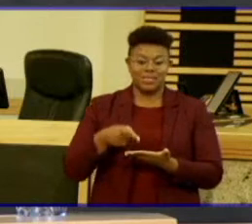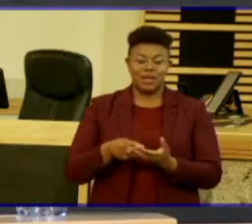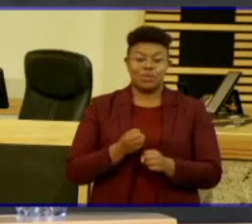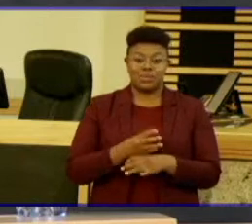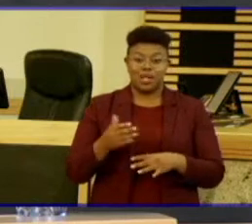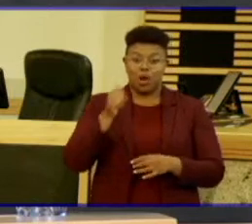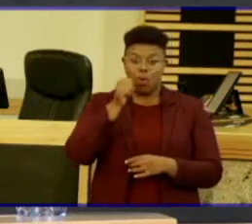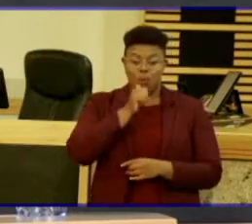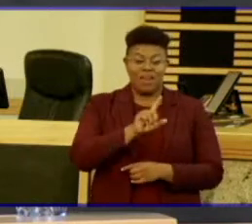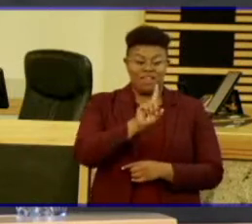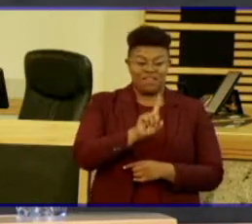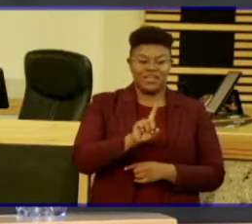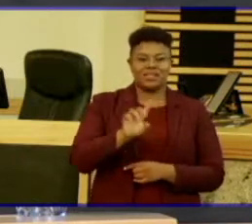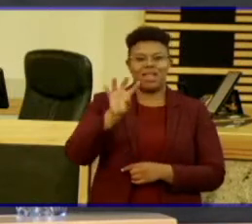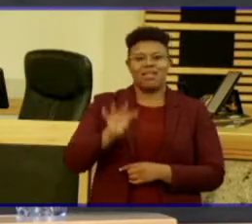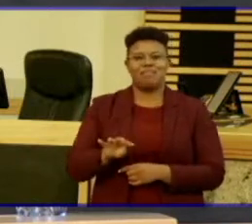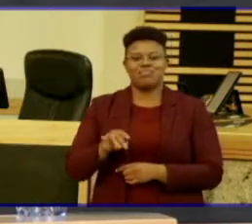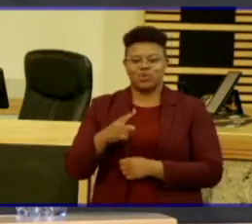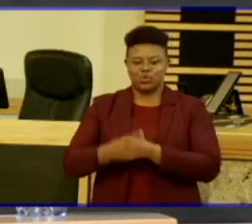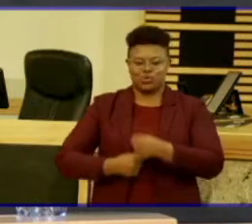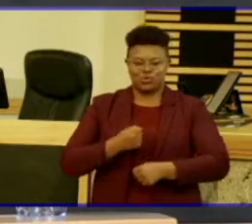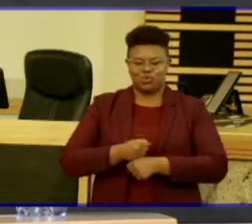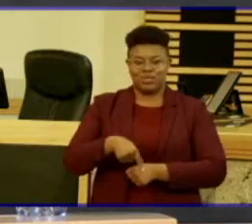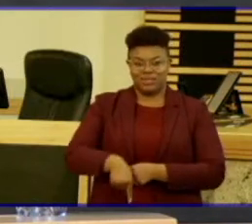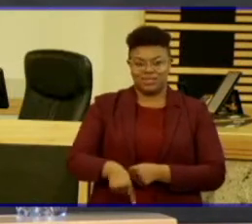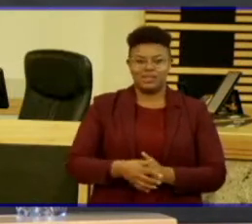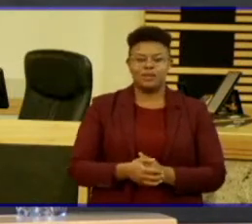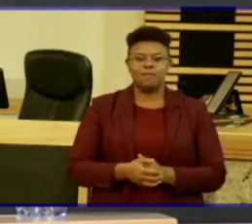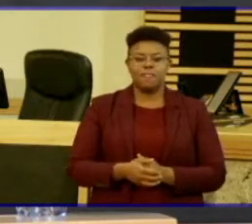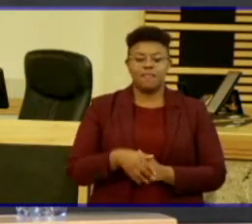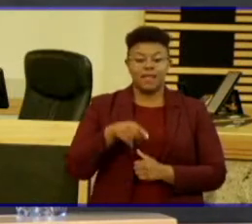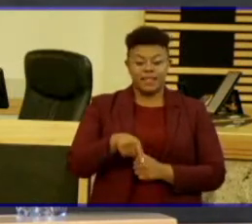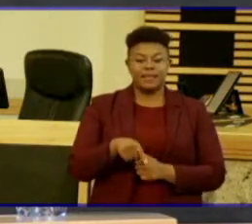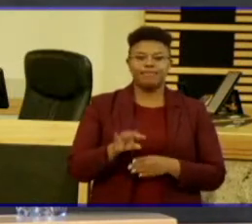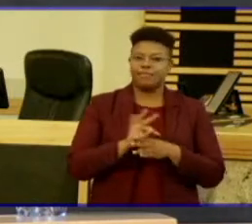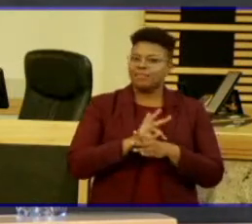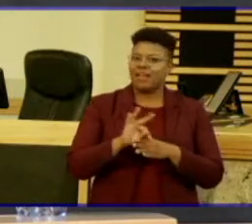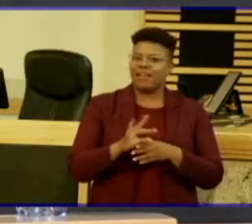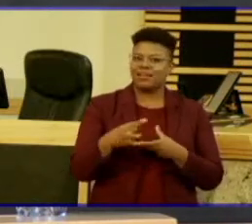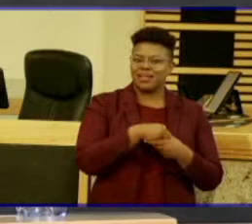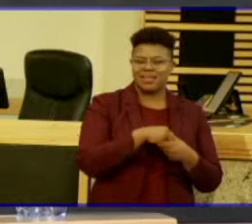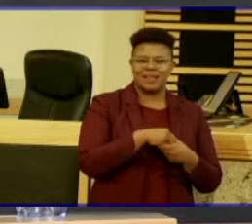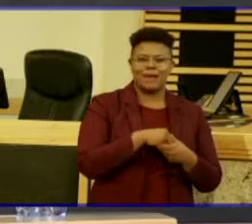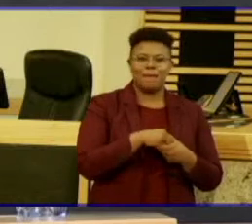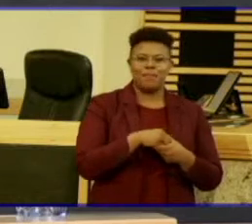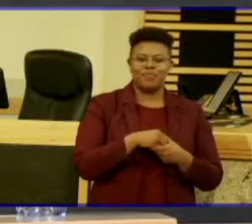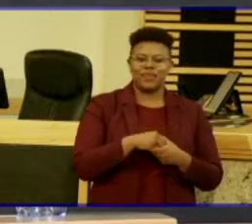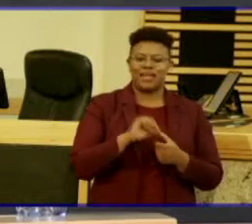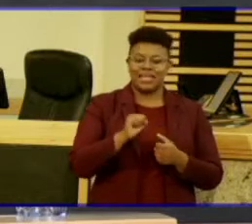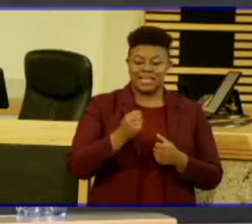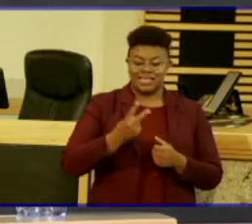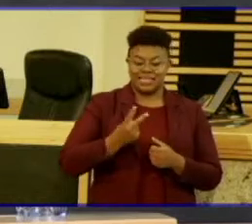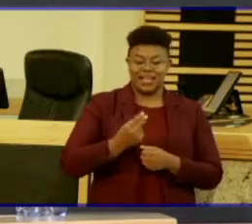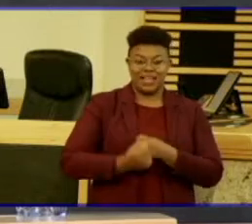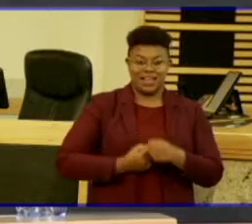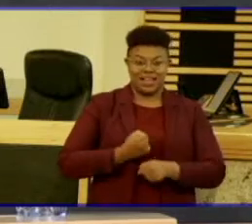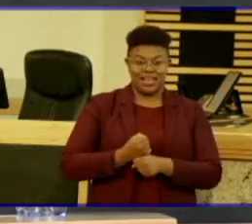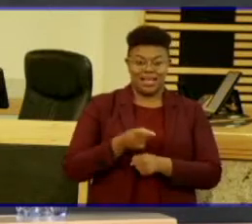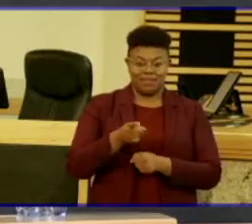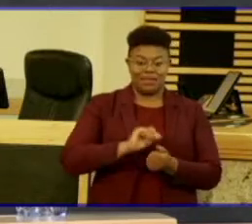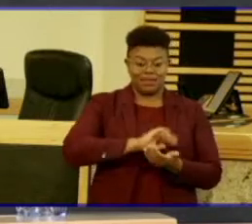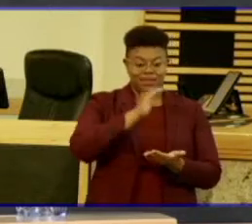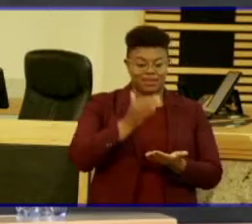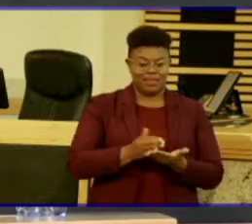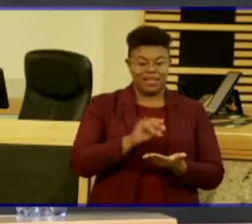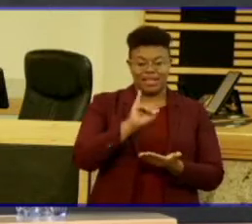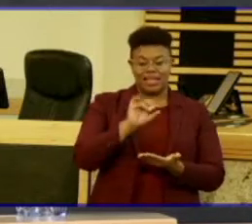2021. Having spent much of its inaugural year on planning, in its second year, the Isiqalo Fund has done